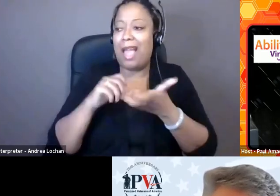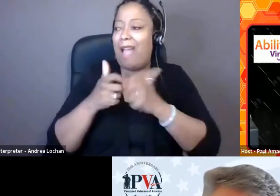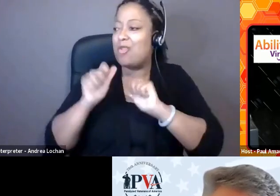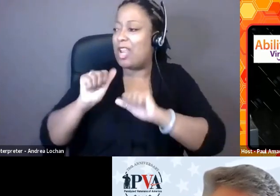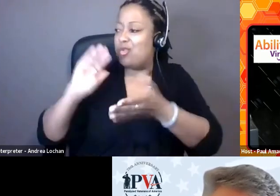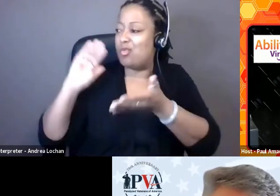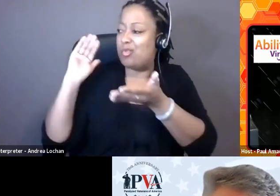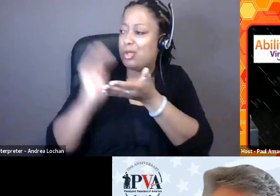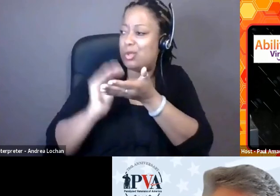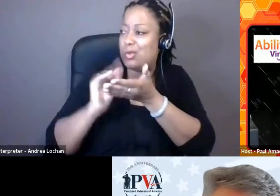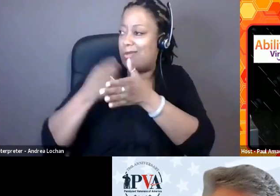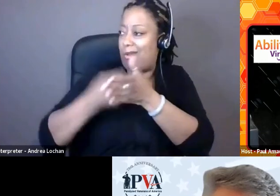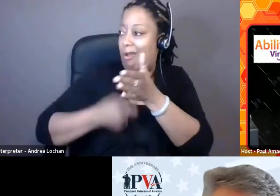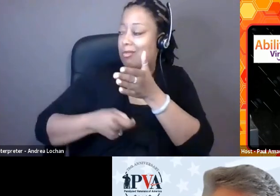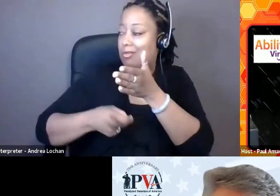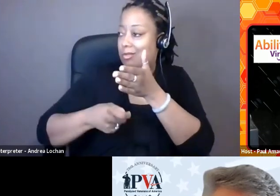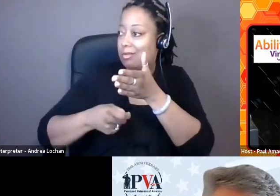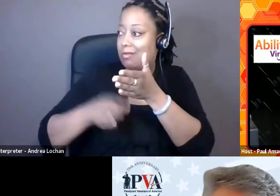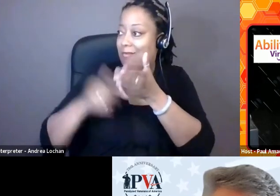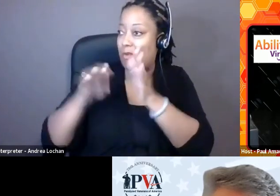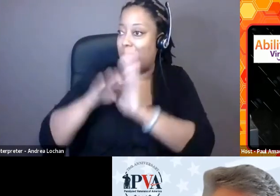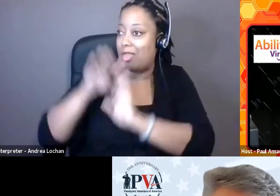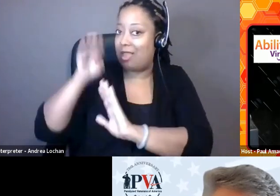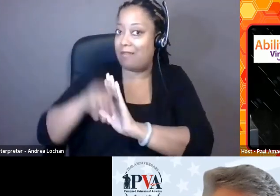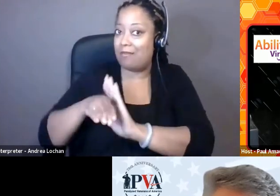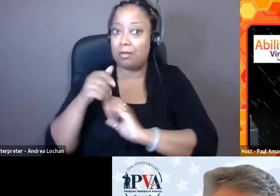reduce cost of a lift?